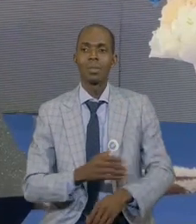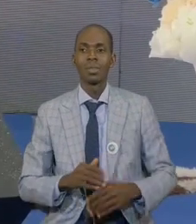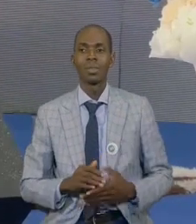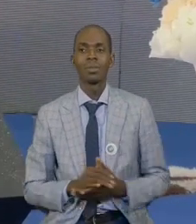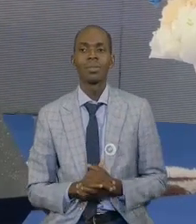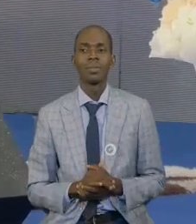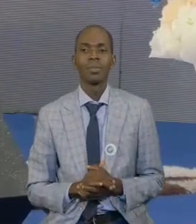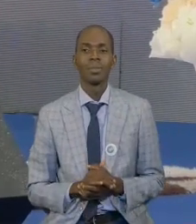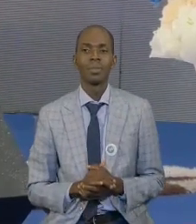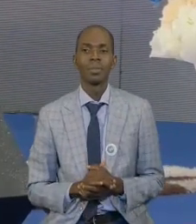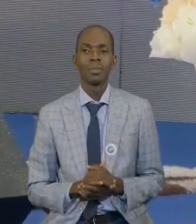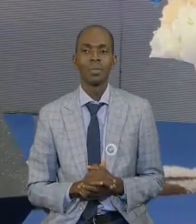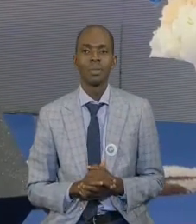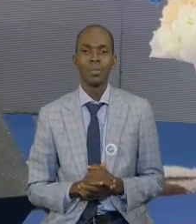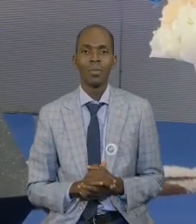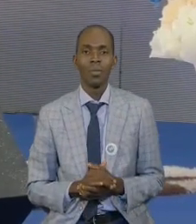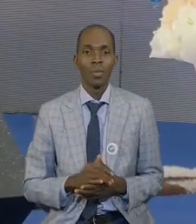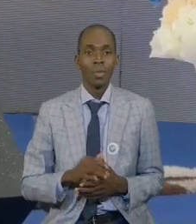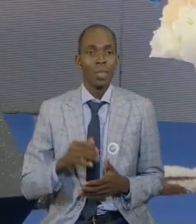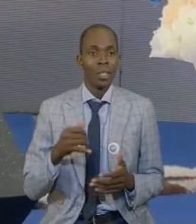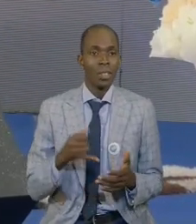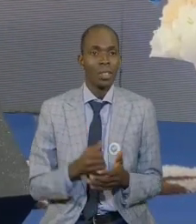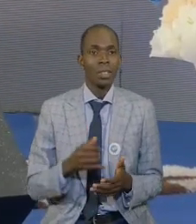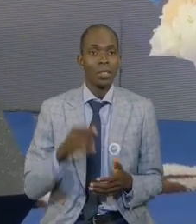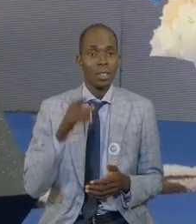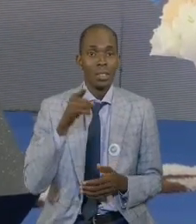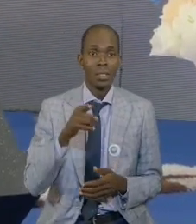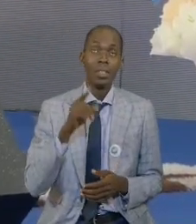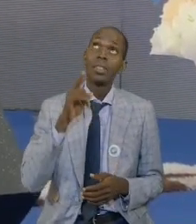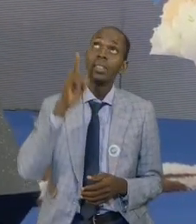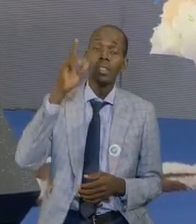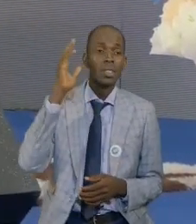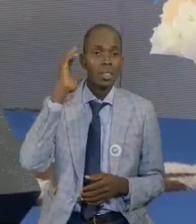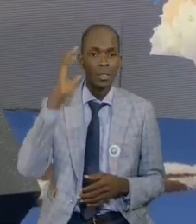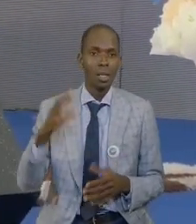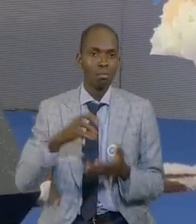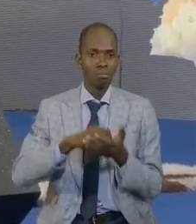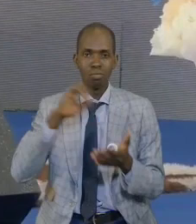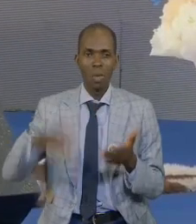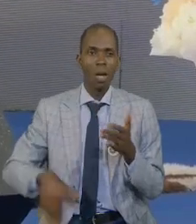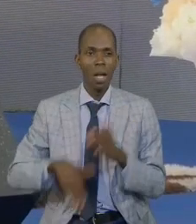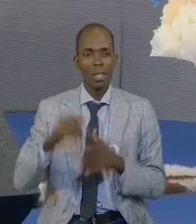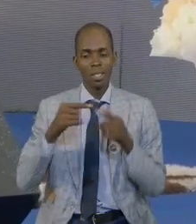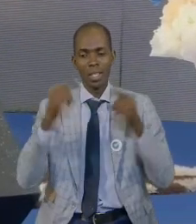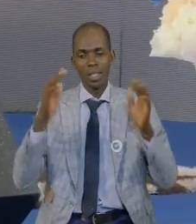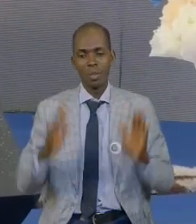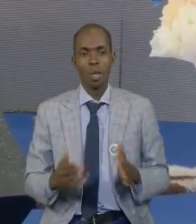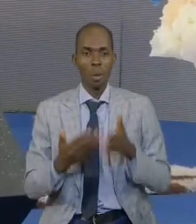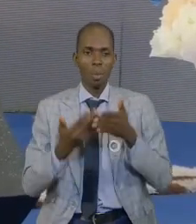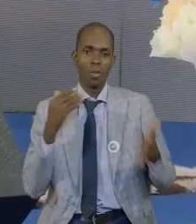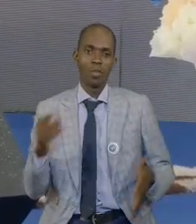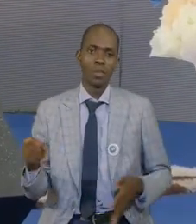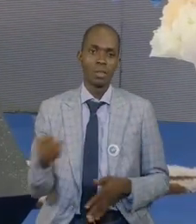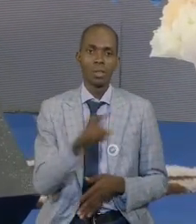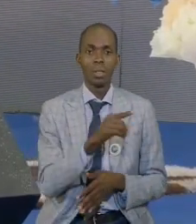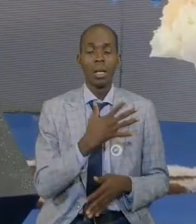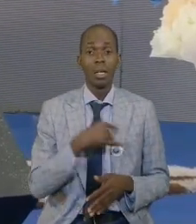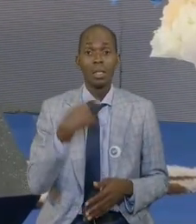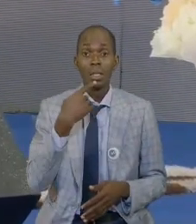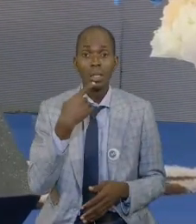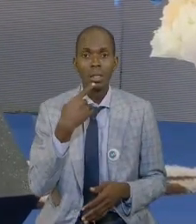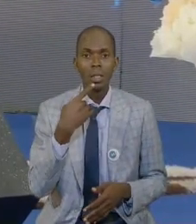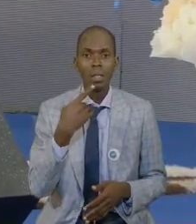he shall Thrust out the enemy from before thee and shall see